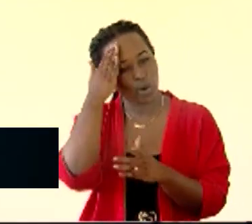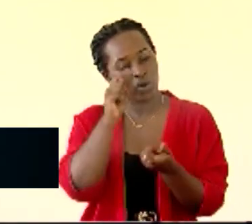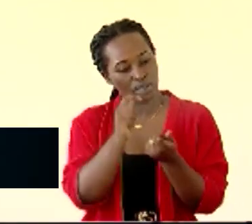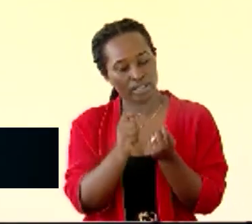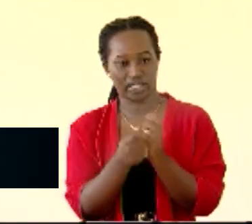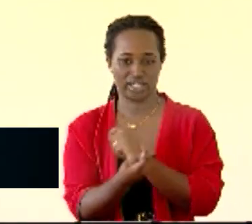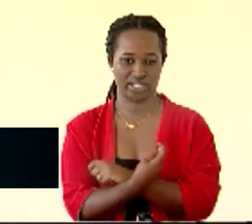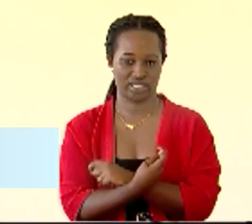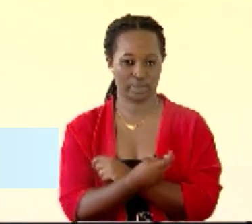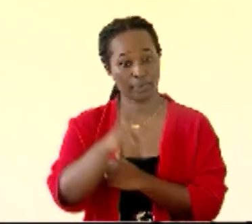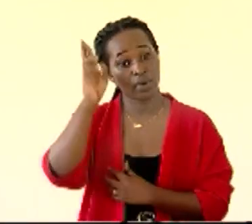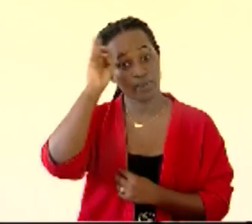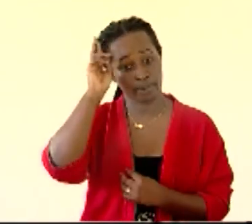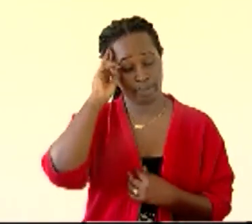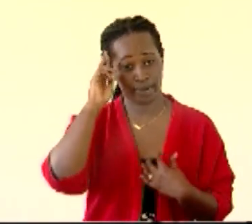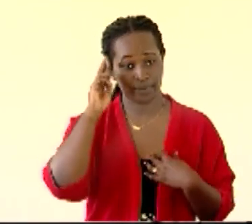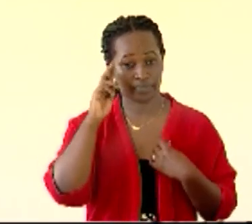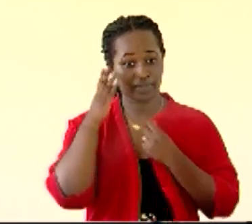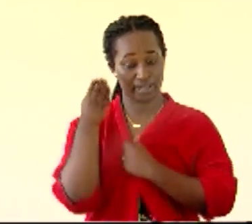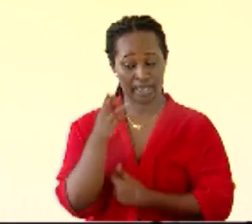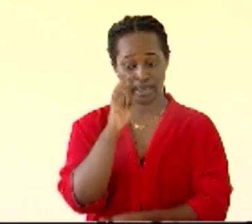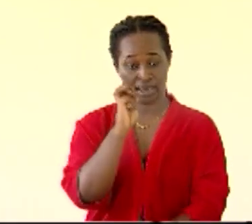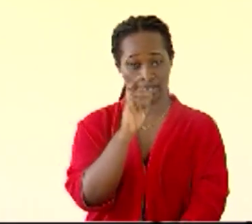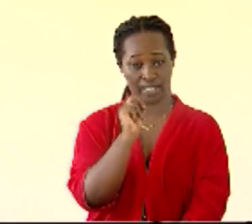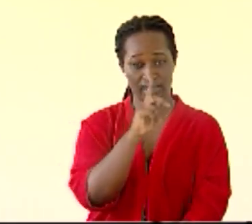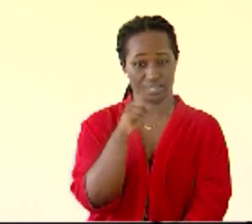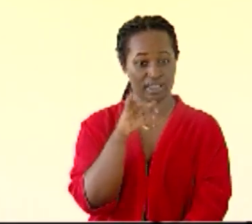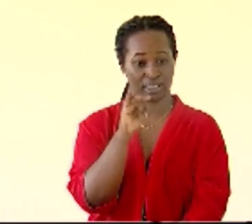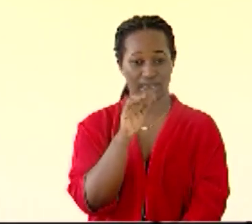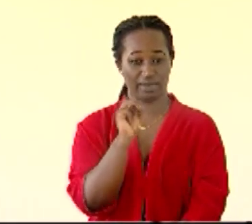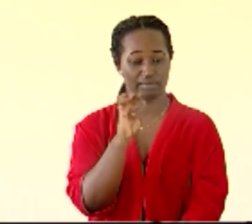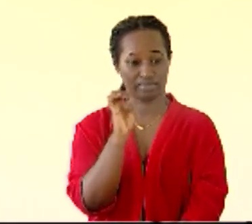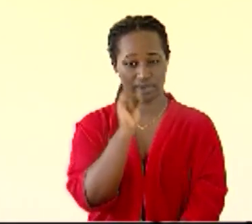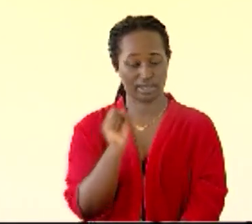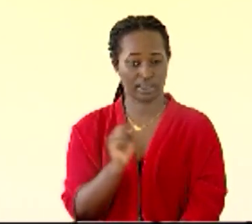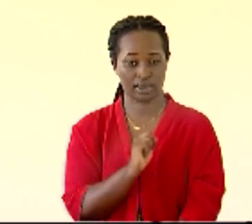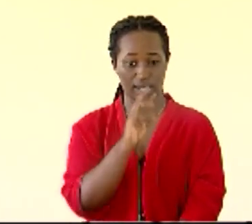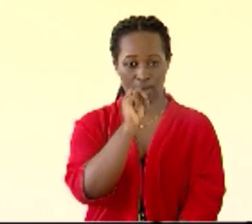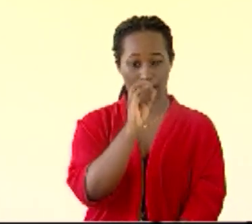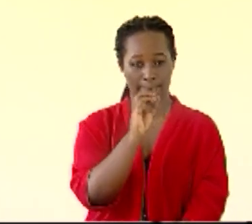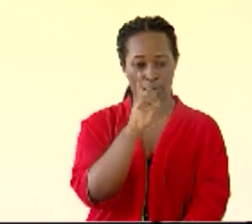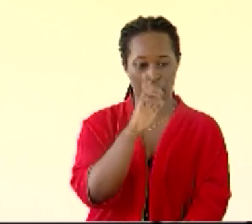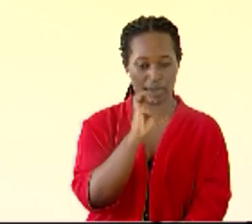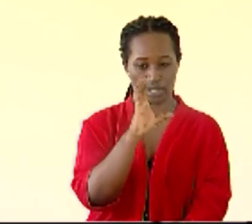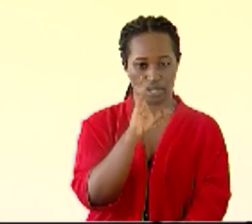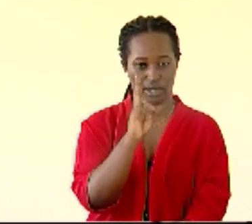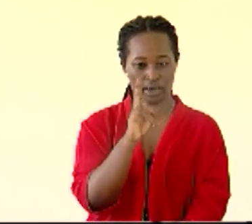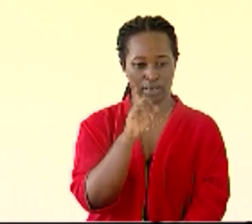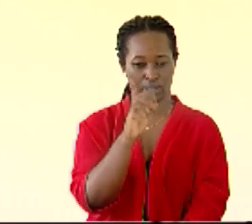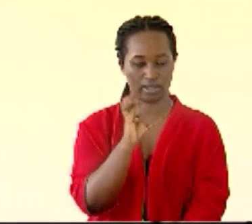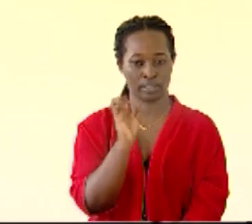Maybe the enzymes involved as well. And also, when we talk of intermediate